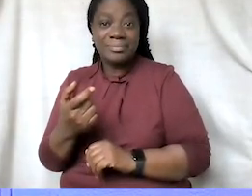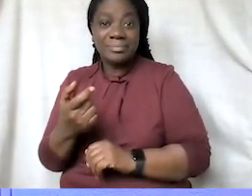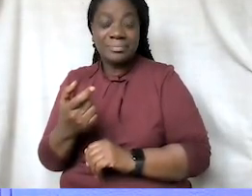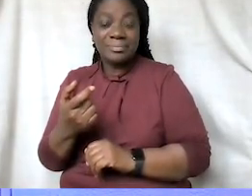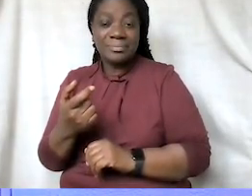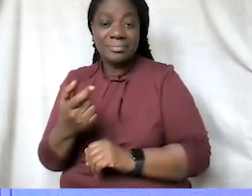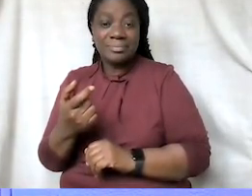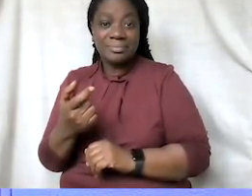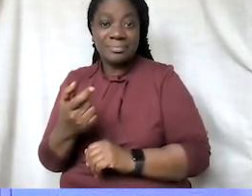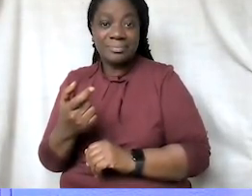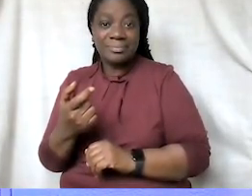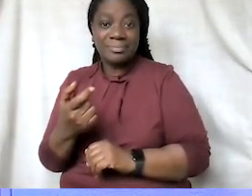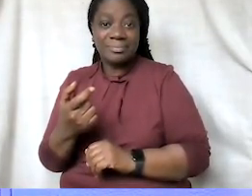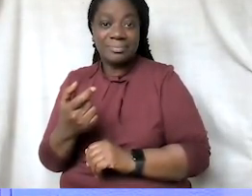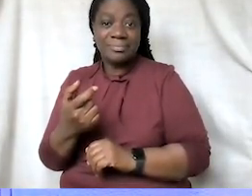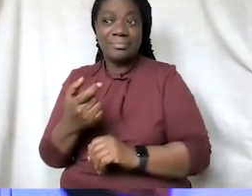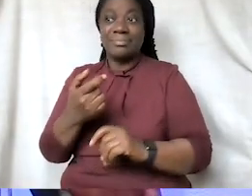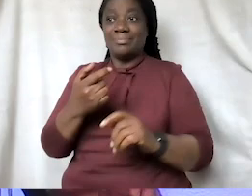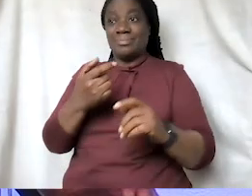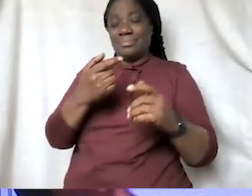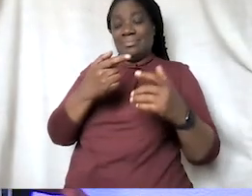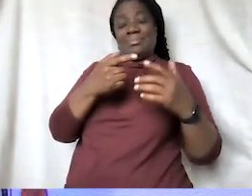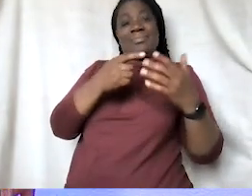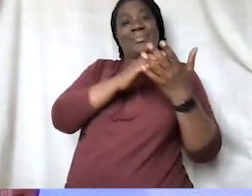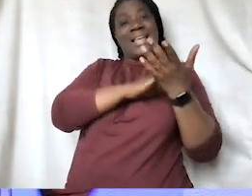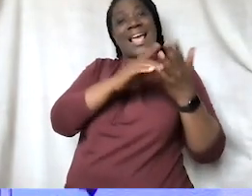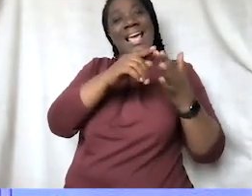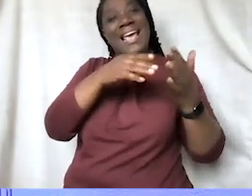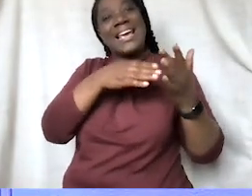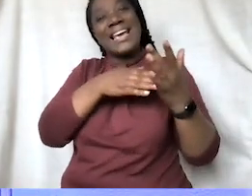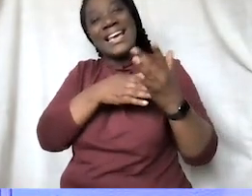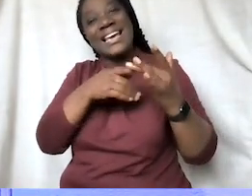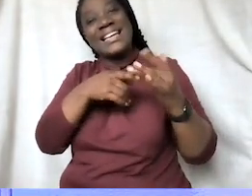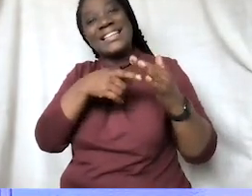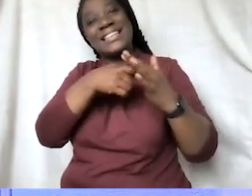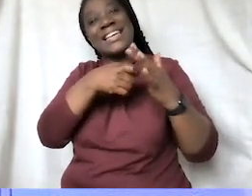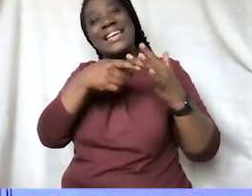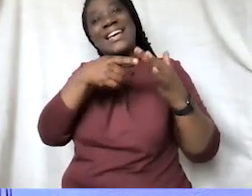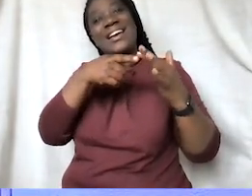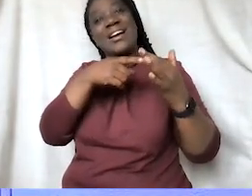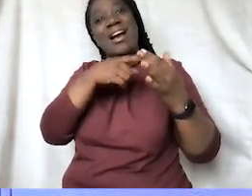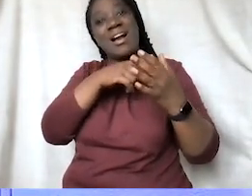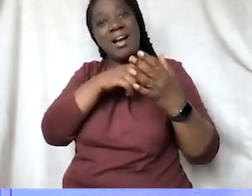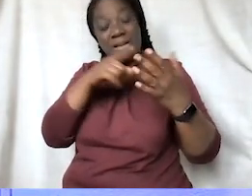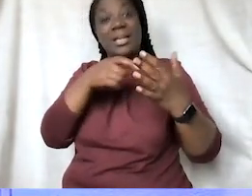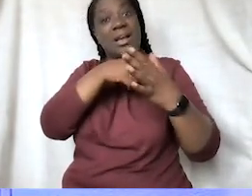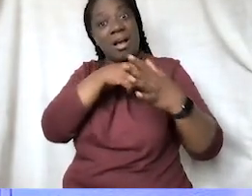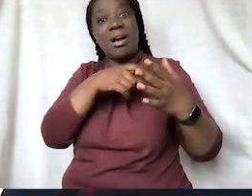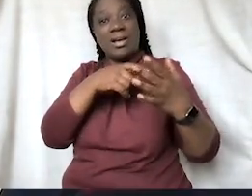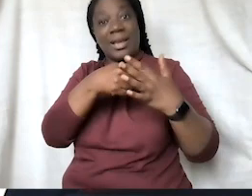turned things around for Hezekiah. Prayer turned things around for